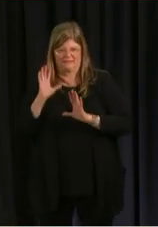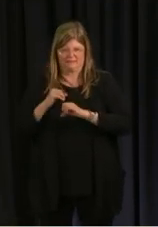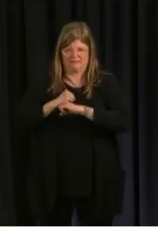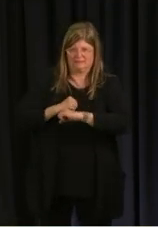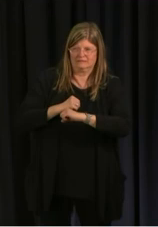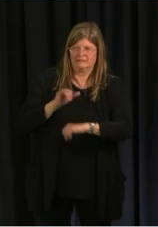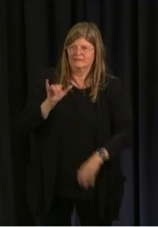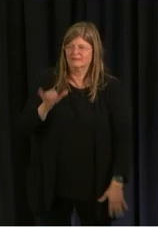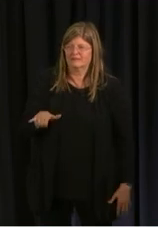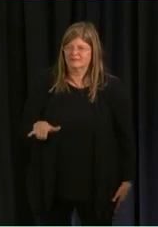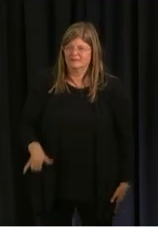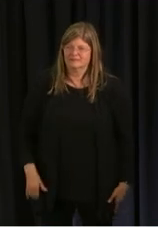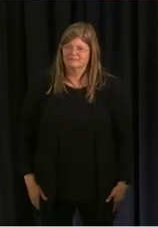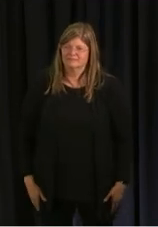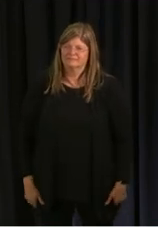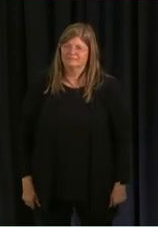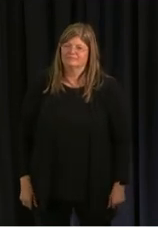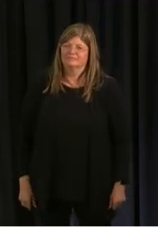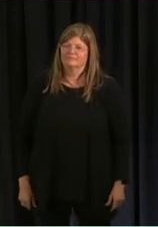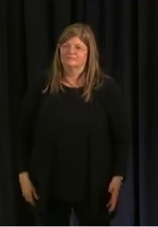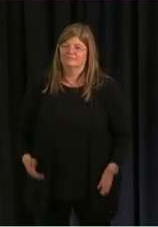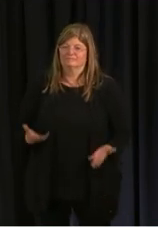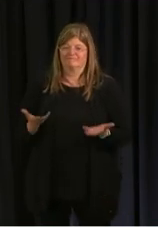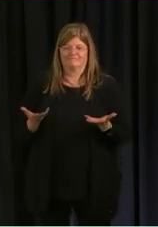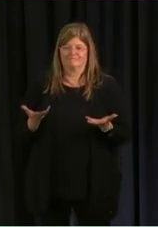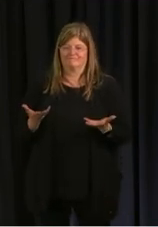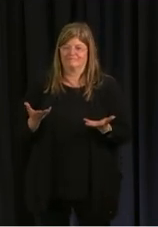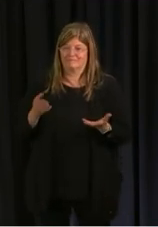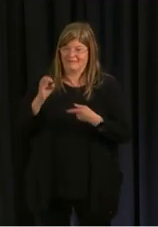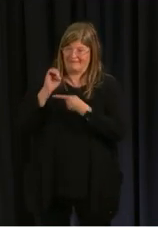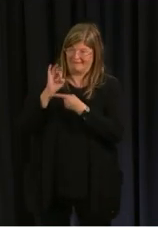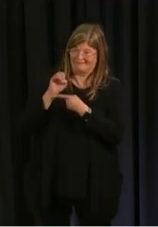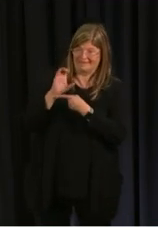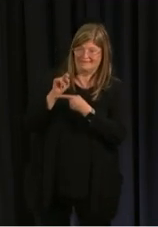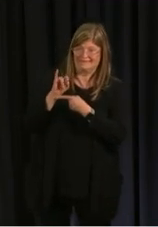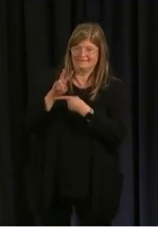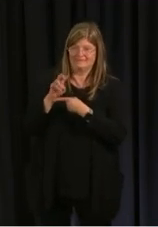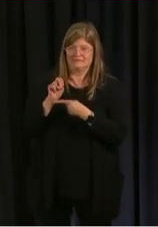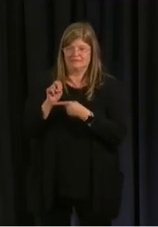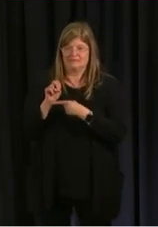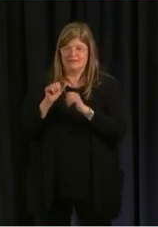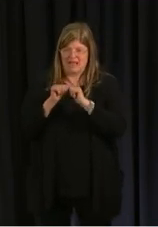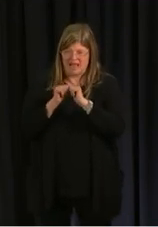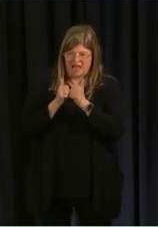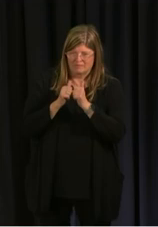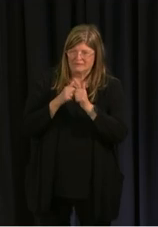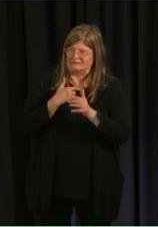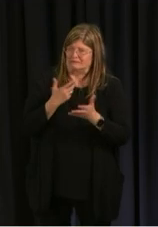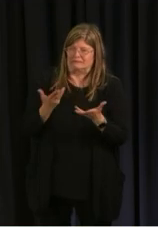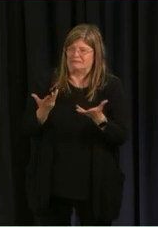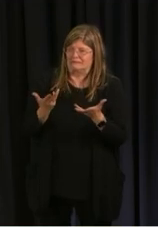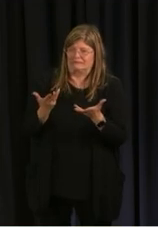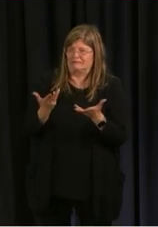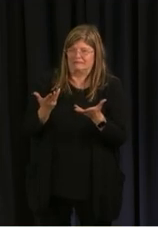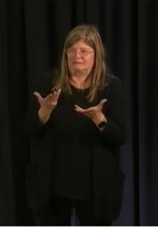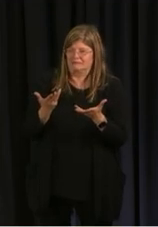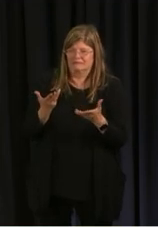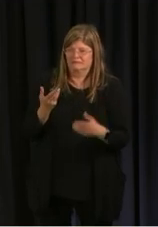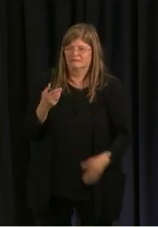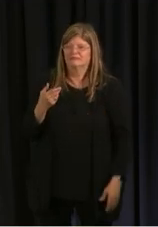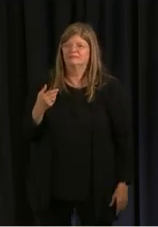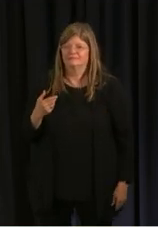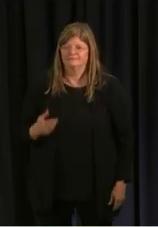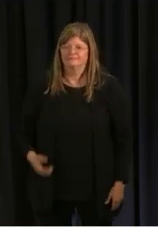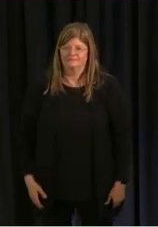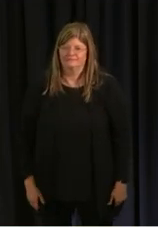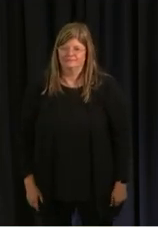be as, the vaccines may not be as effective as we thought they were. So that's the bad news. Another